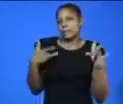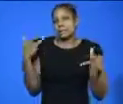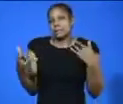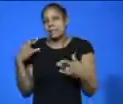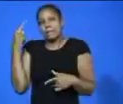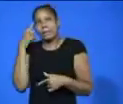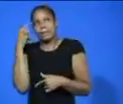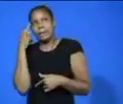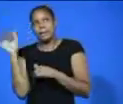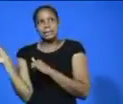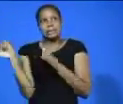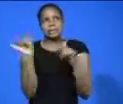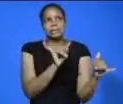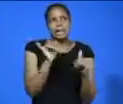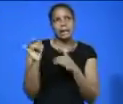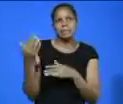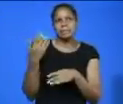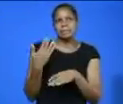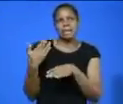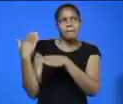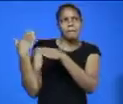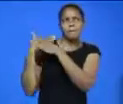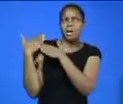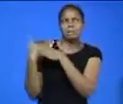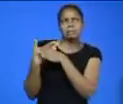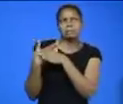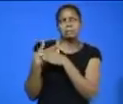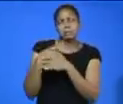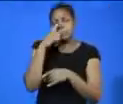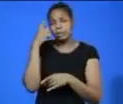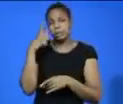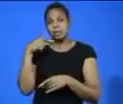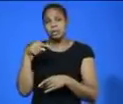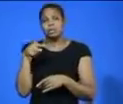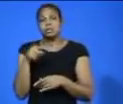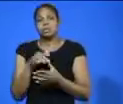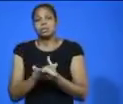and at the same time bothers my mind. Because you see,